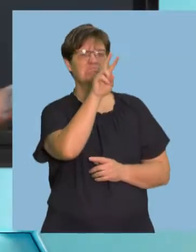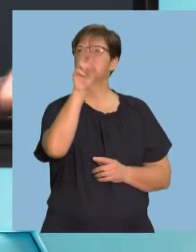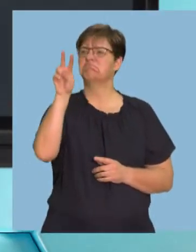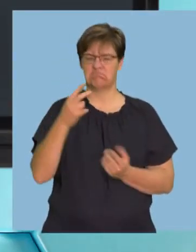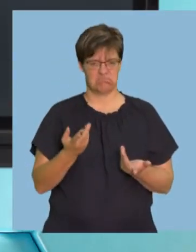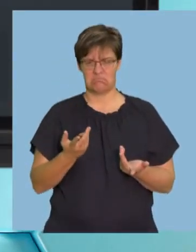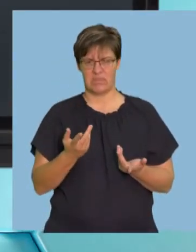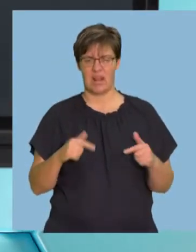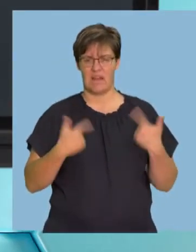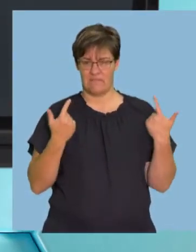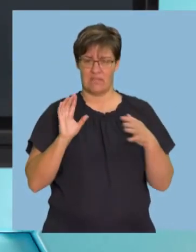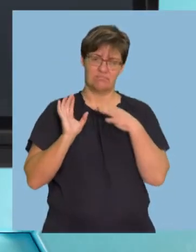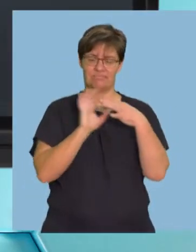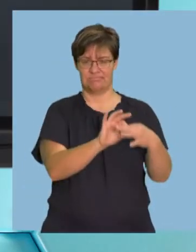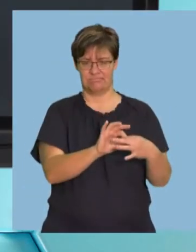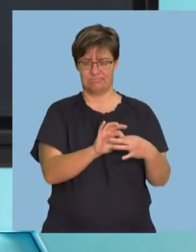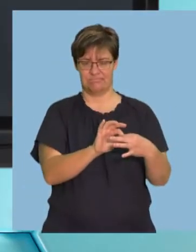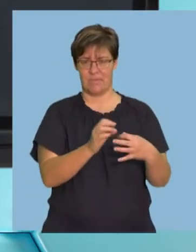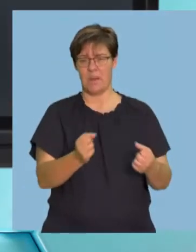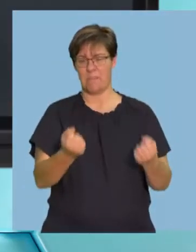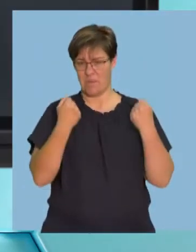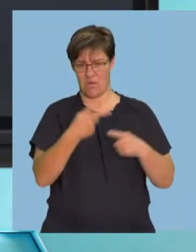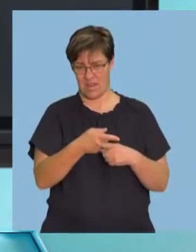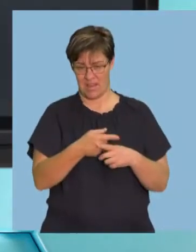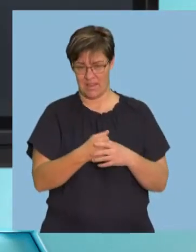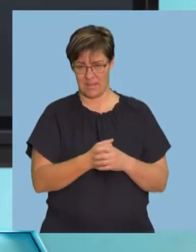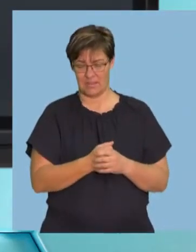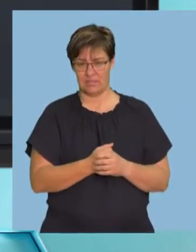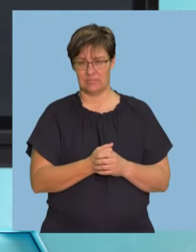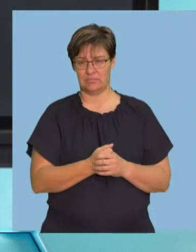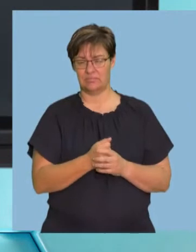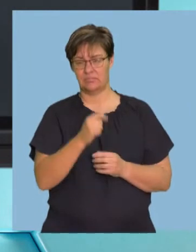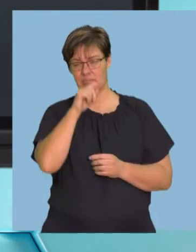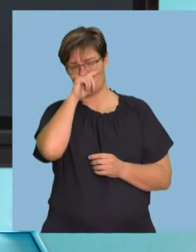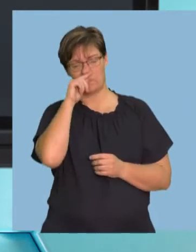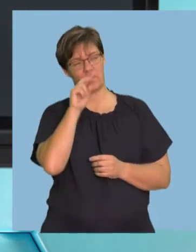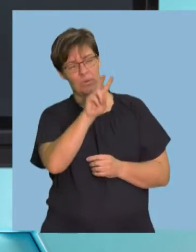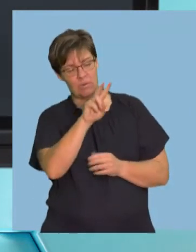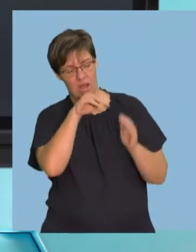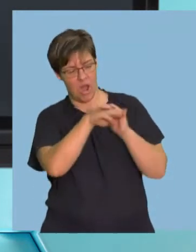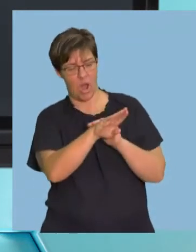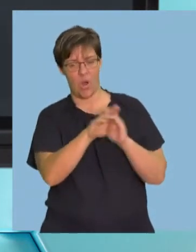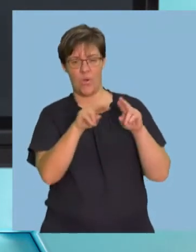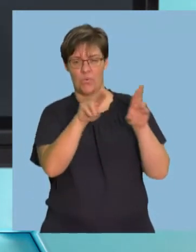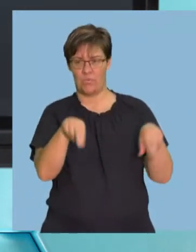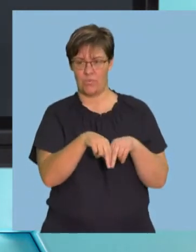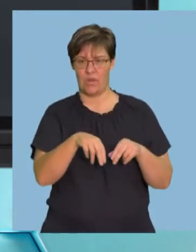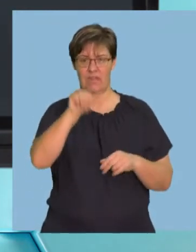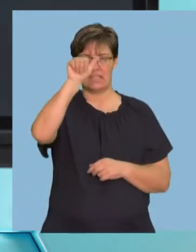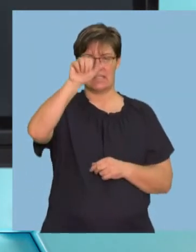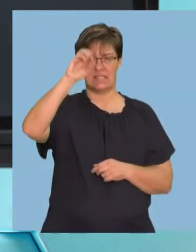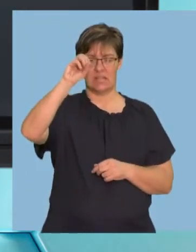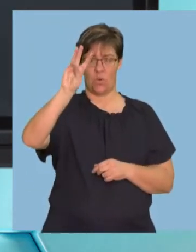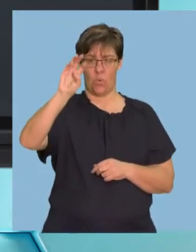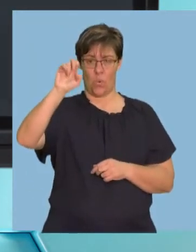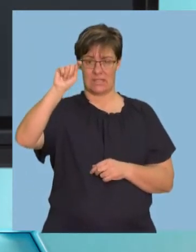life observations that we make, and which relates to power in more ways than one. You walk into a room that has